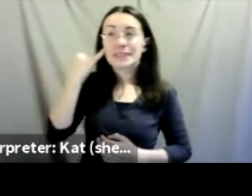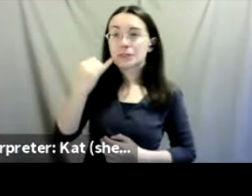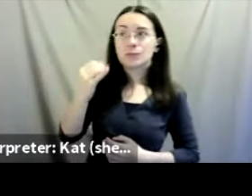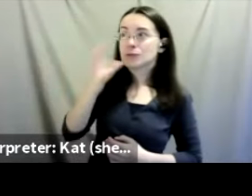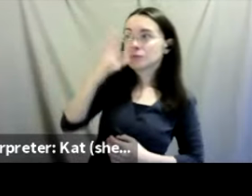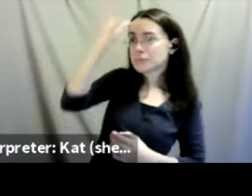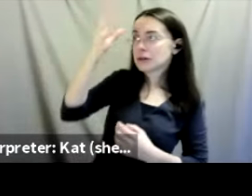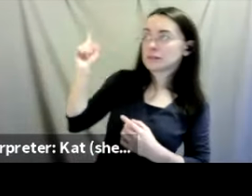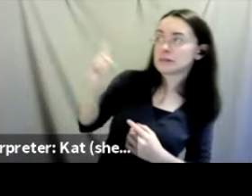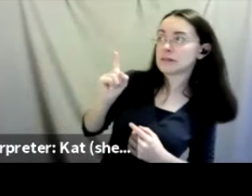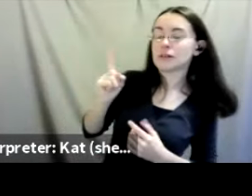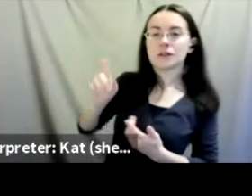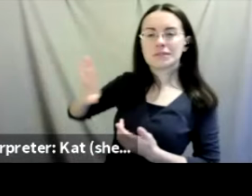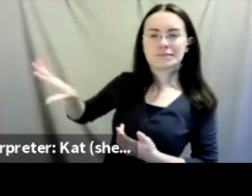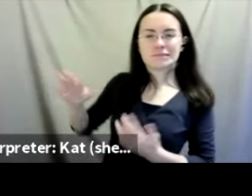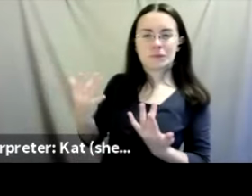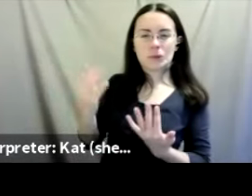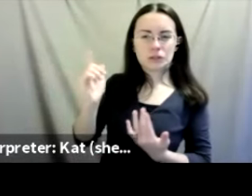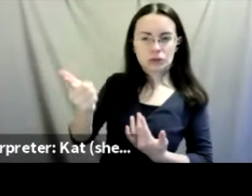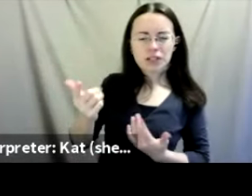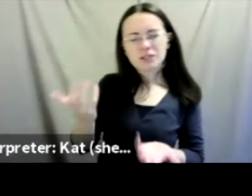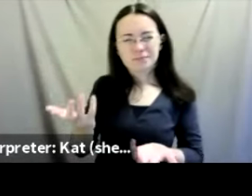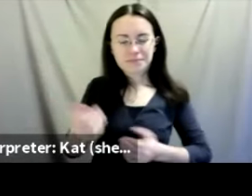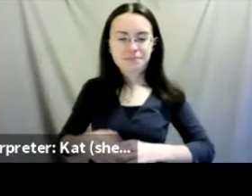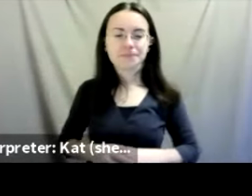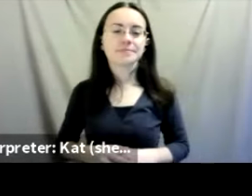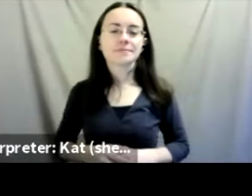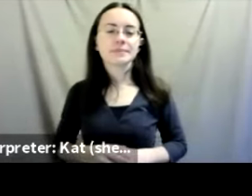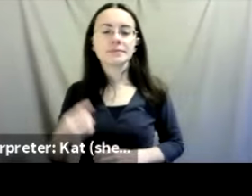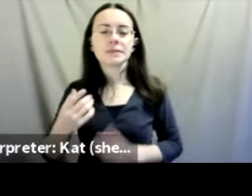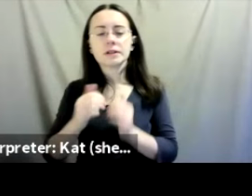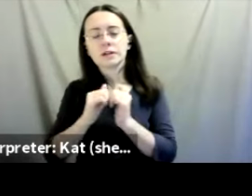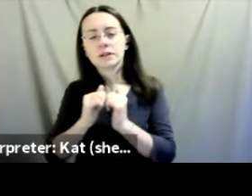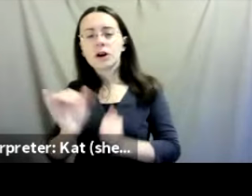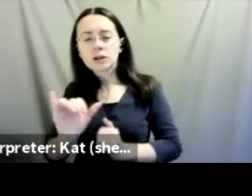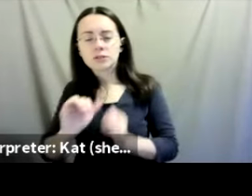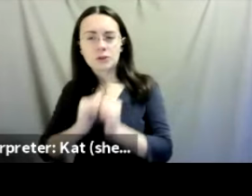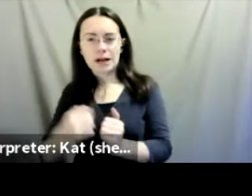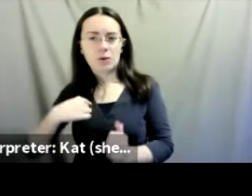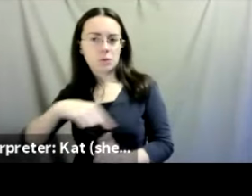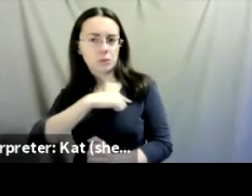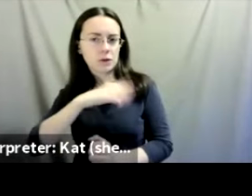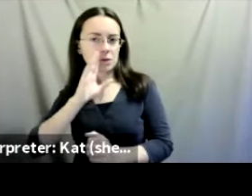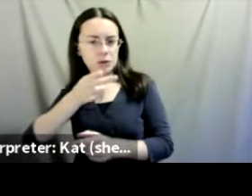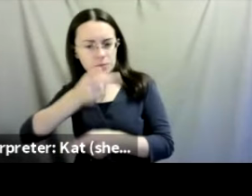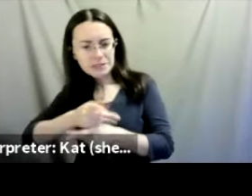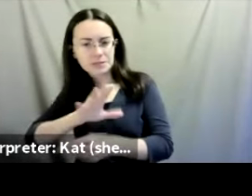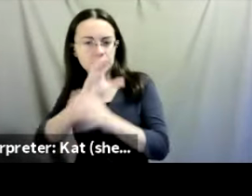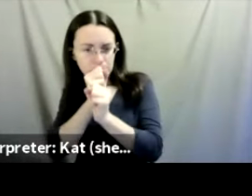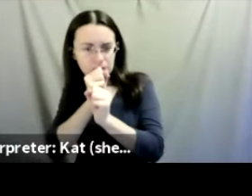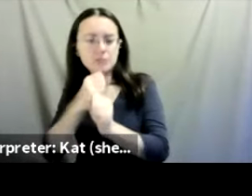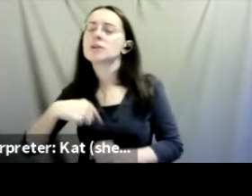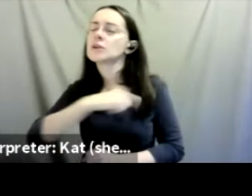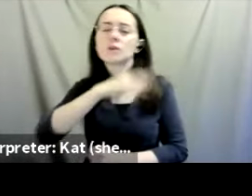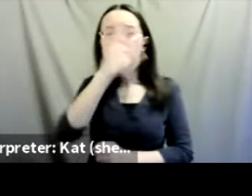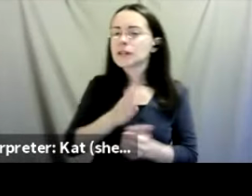And then about how we would maintain their confidentiality, as far as we never really asked for identifying information.